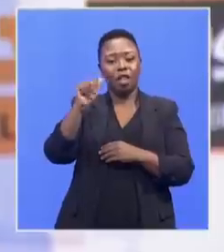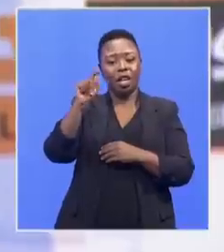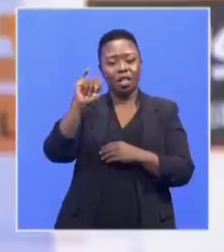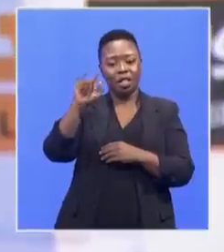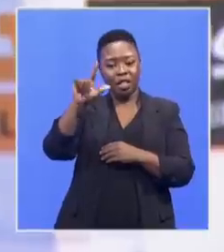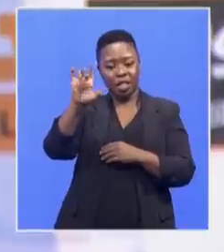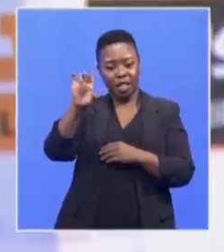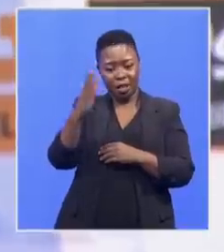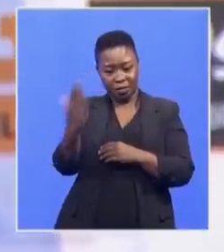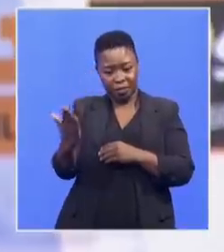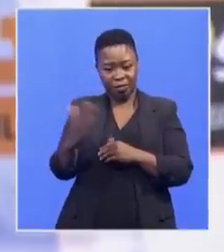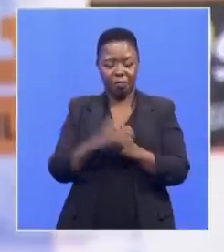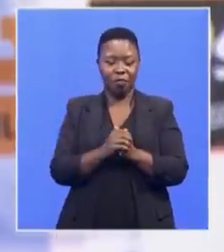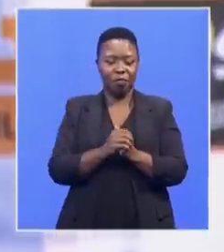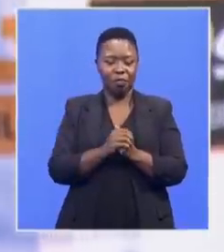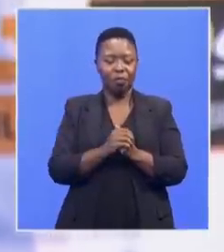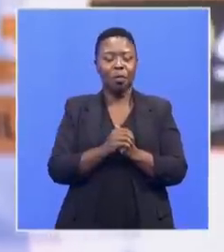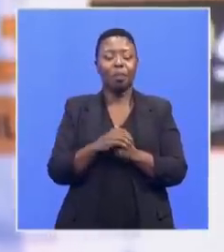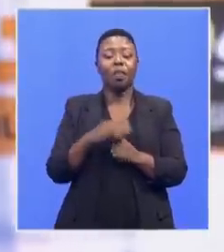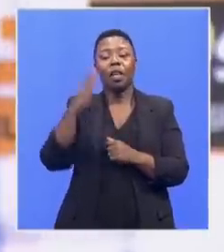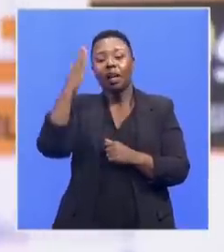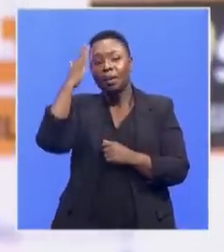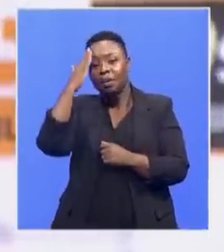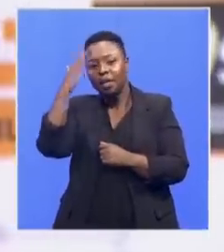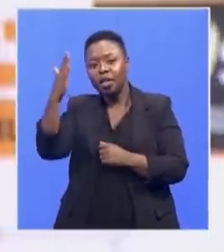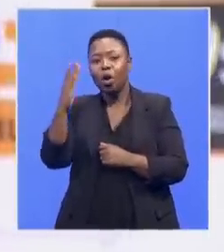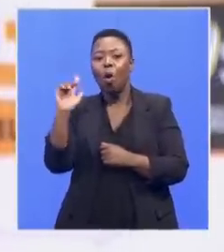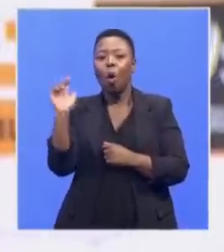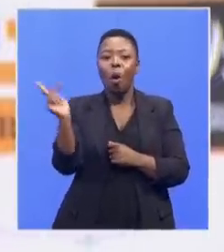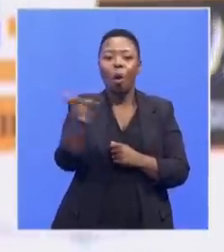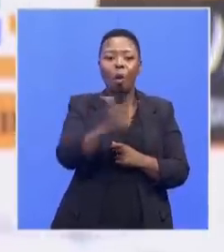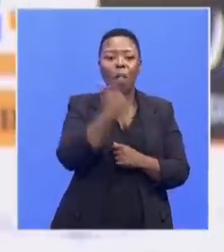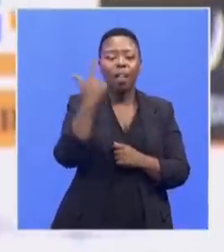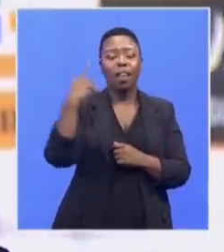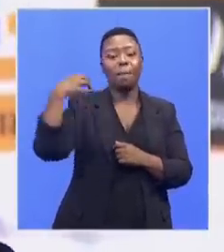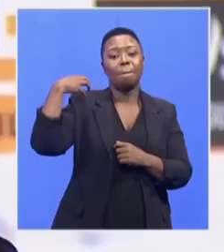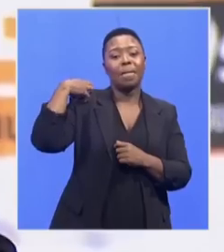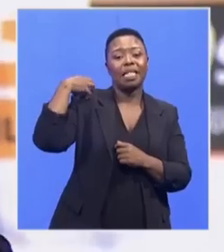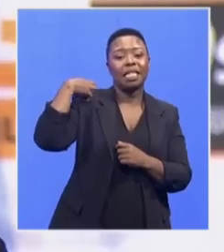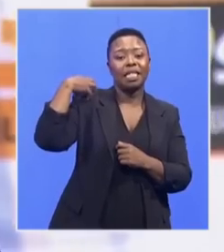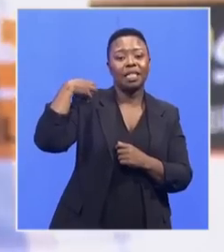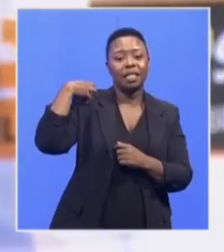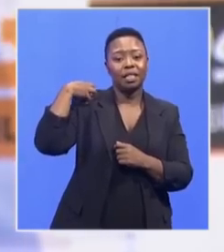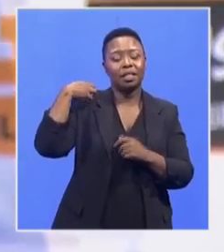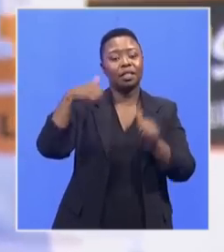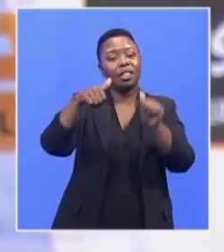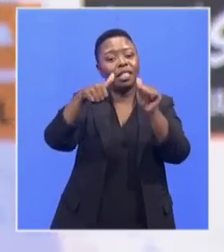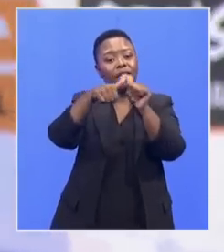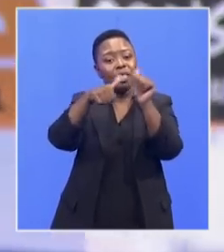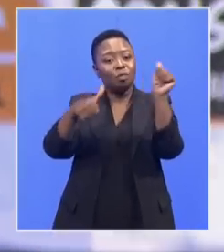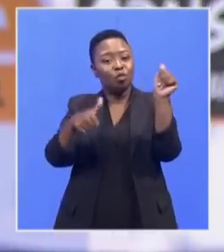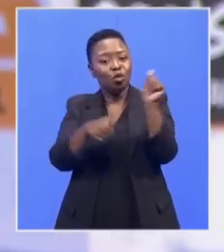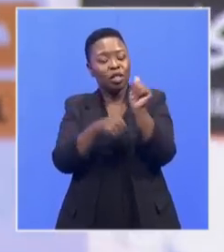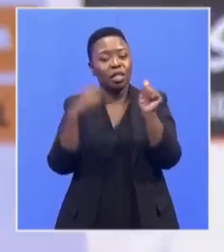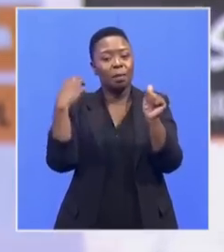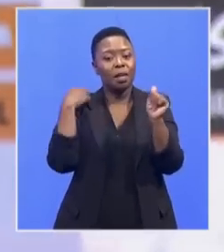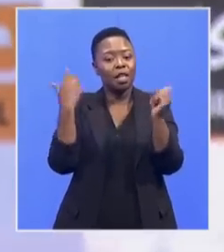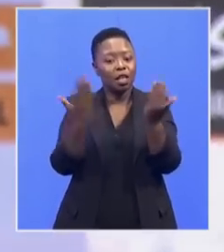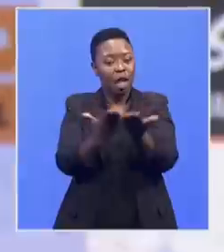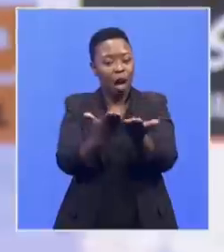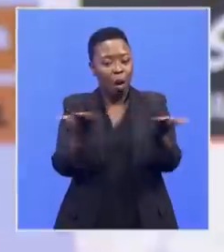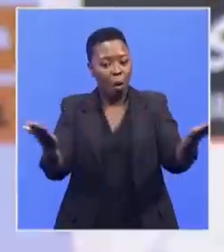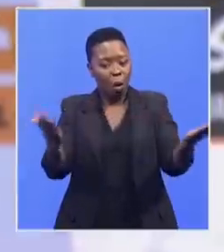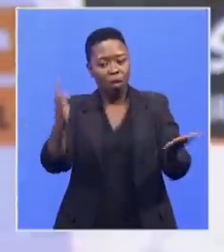Ke dumedise di minister tse teng le di deputy minister. Ke kopa hore ko